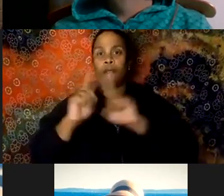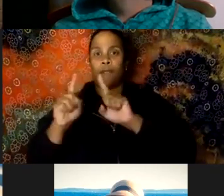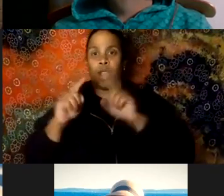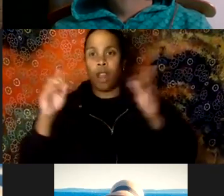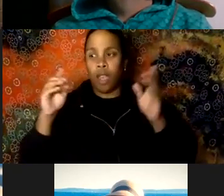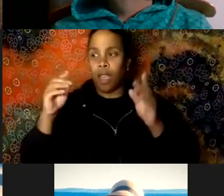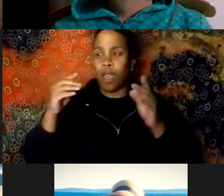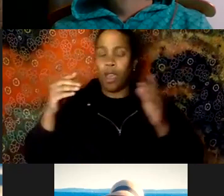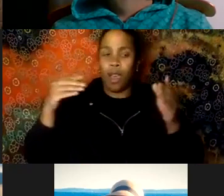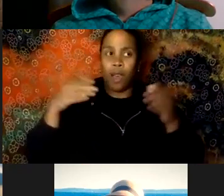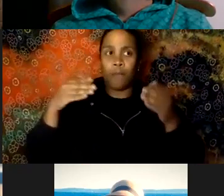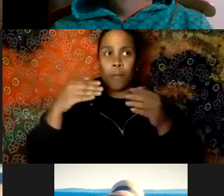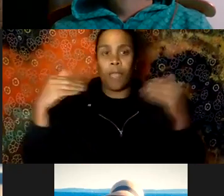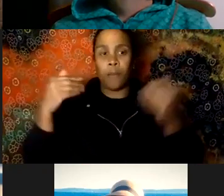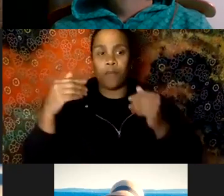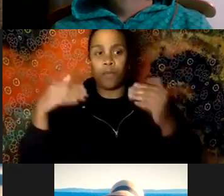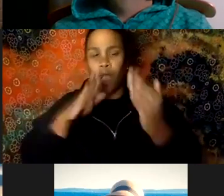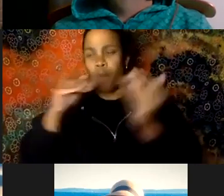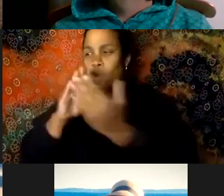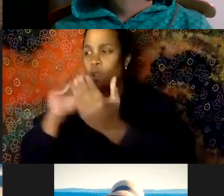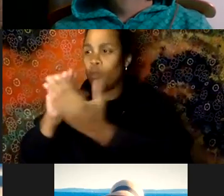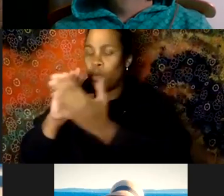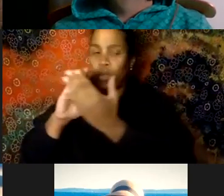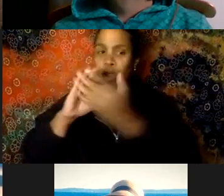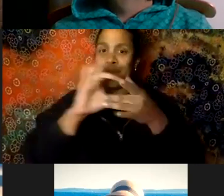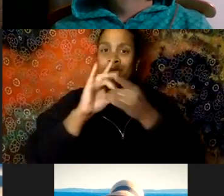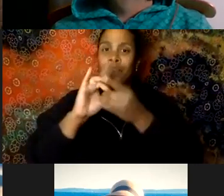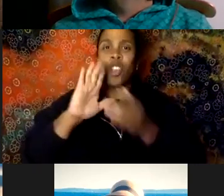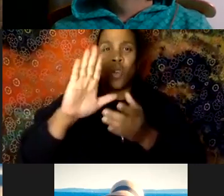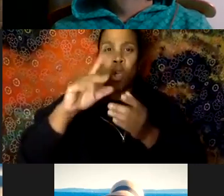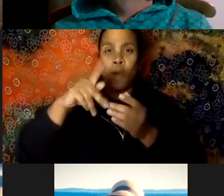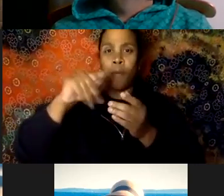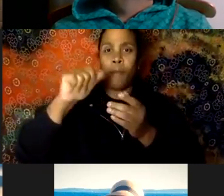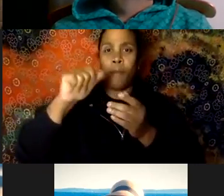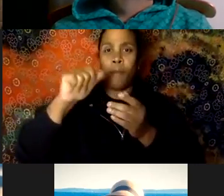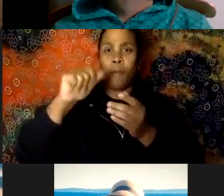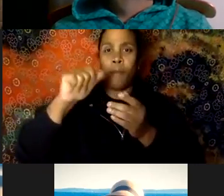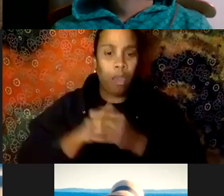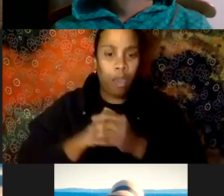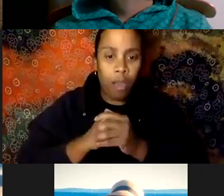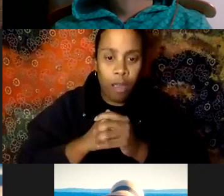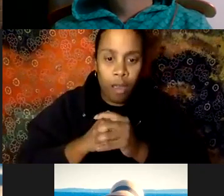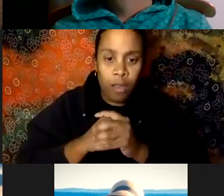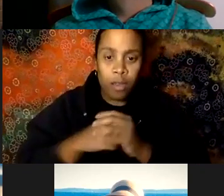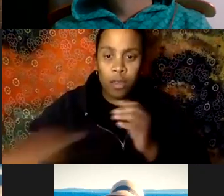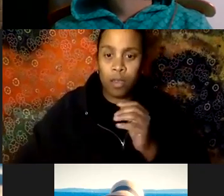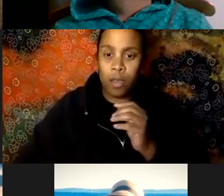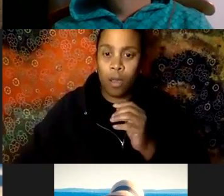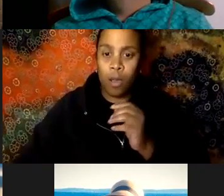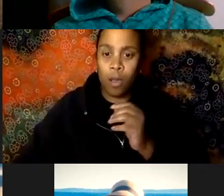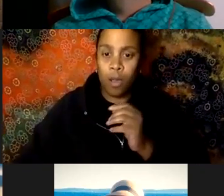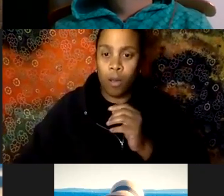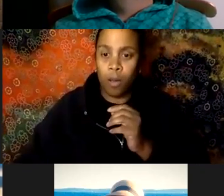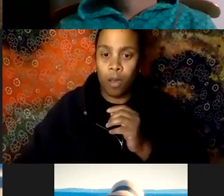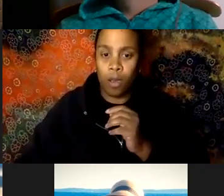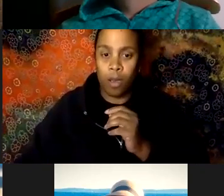path, whatever your path is for you and your approach. All right, this gives you a little bit of context for tonight. Let's